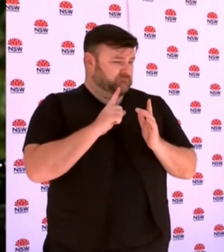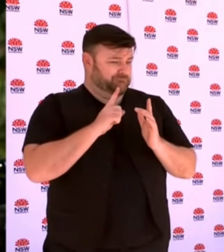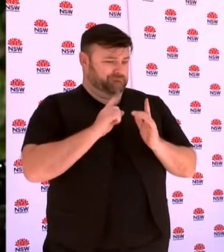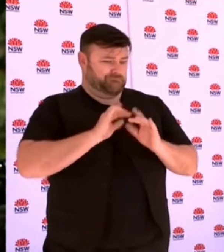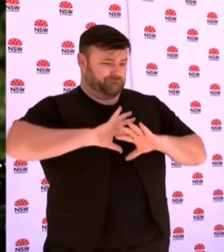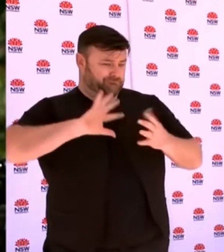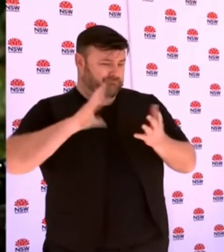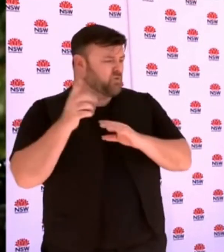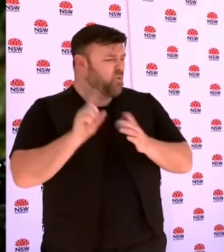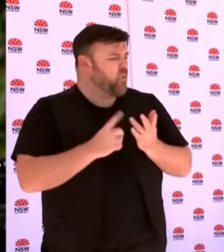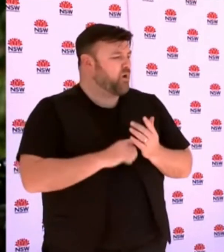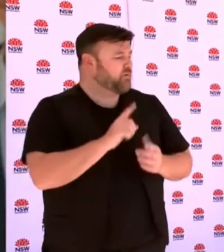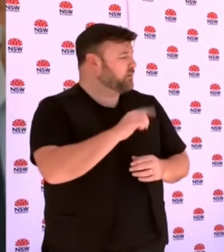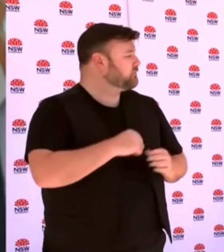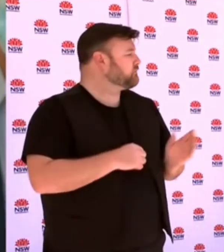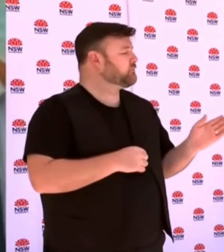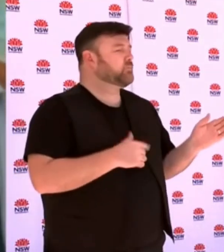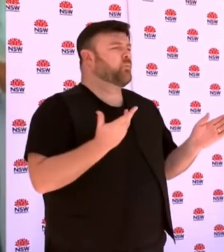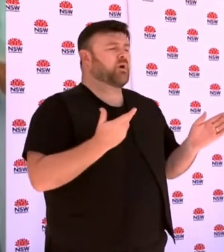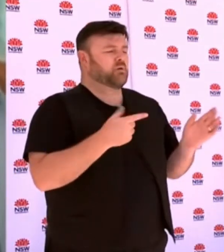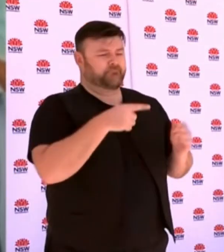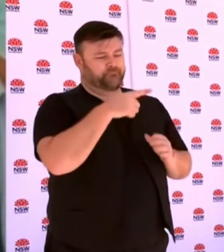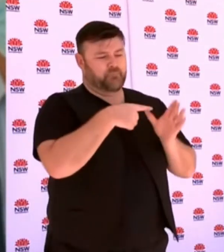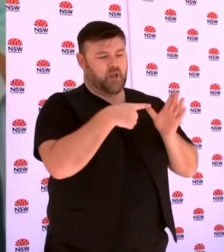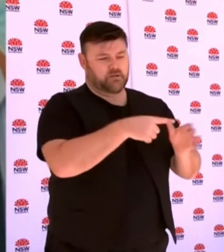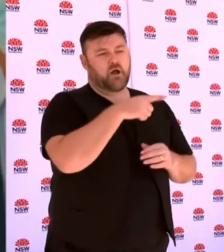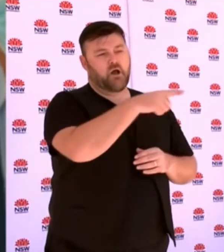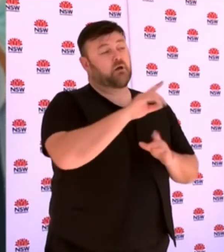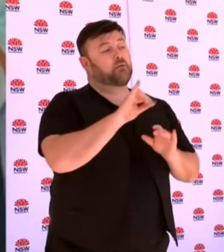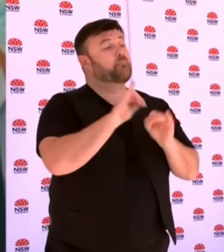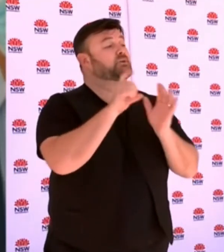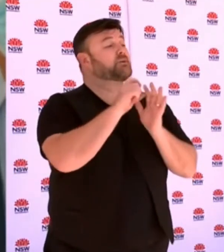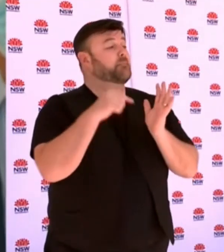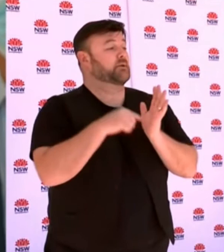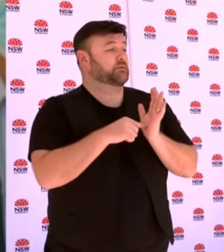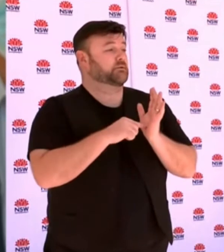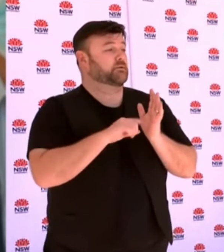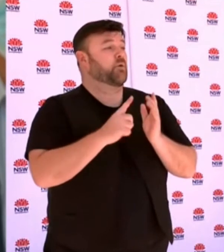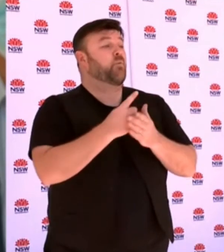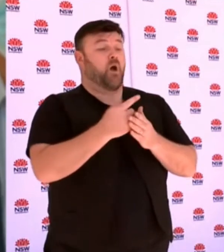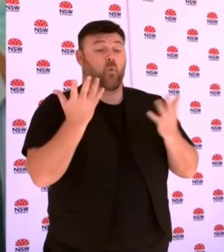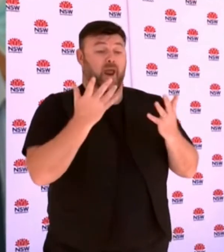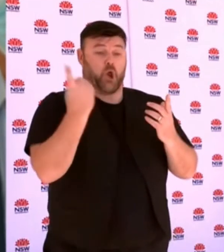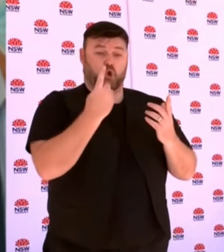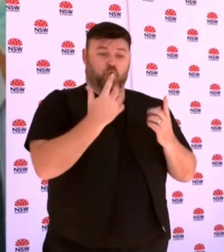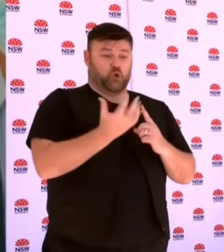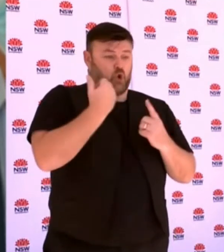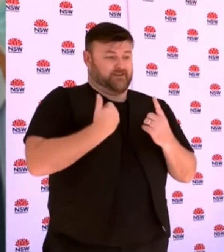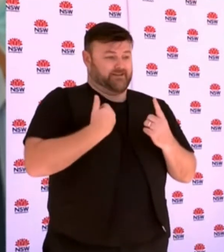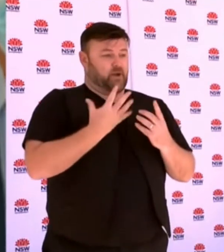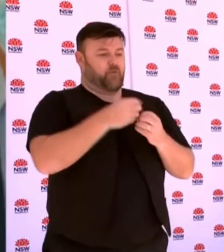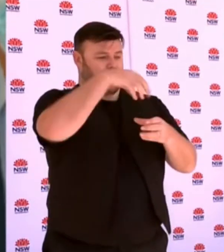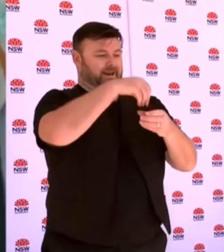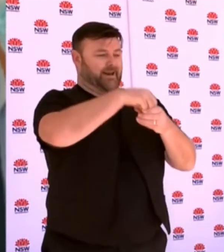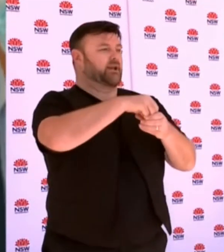of this outbreak at North Shore? So in terms of the emergency department, this actually occurred, the exposures were around wards,